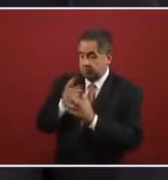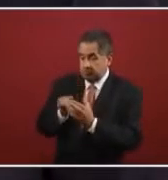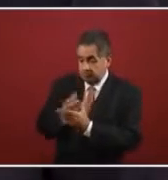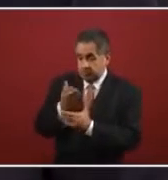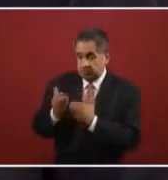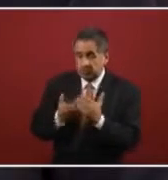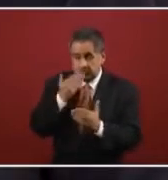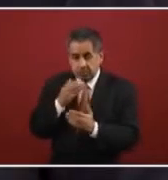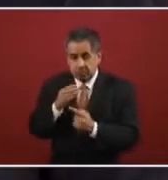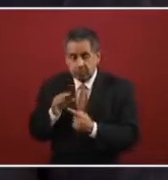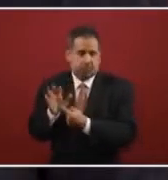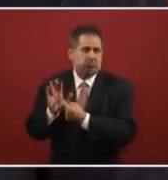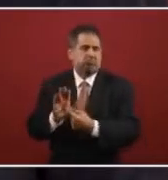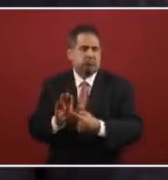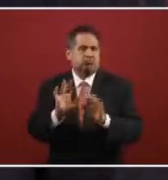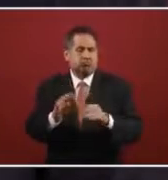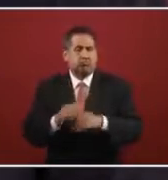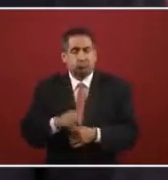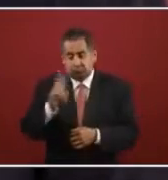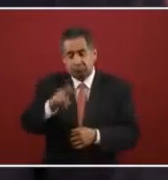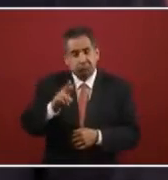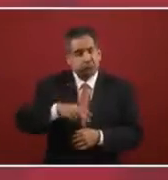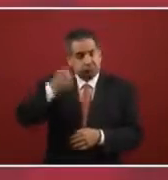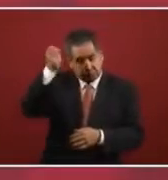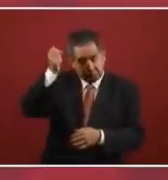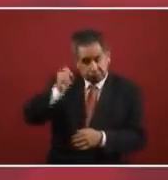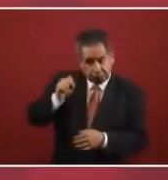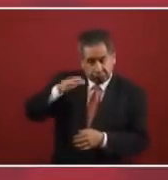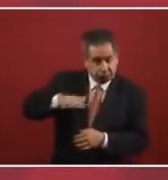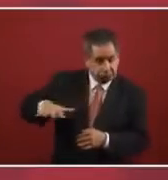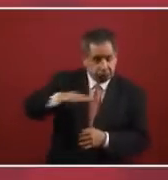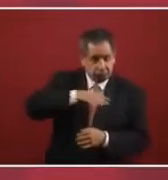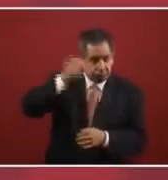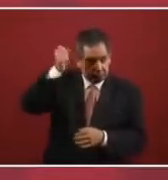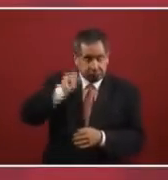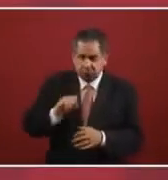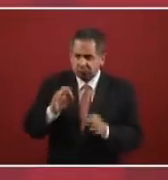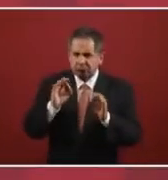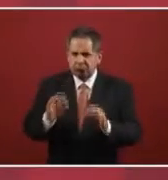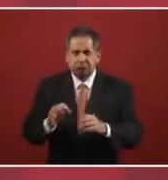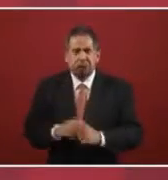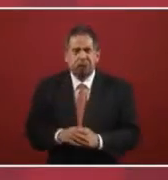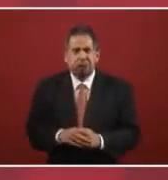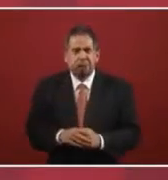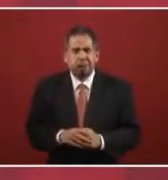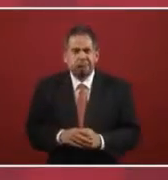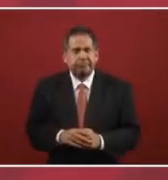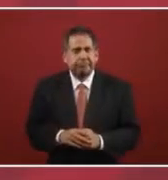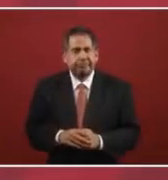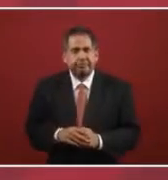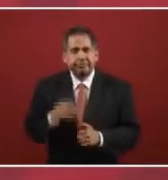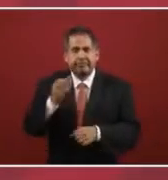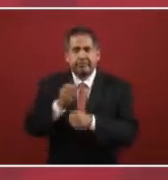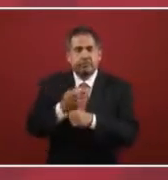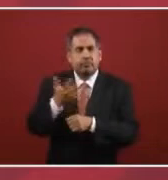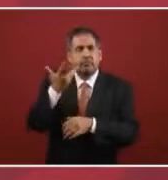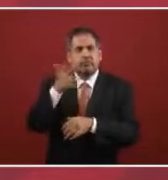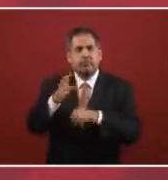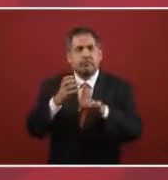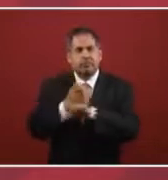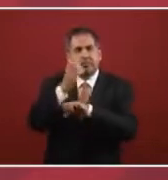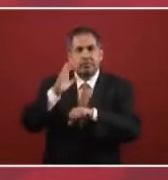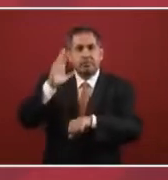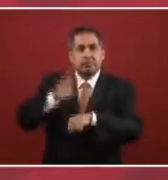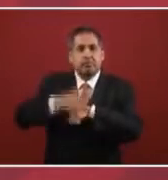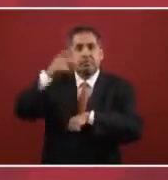results. Sí, Yes, en el caso de in the Sinaloa, case of Sinaloa, no está en los 10 estados it is